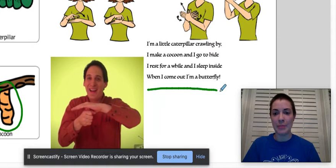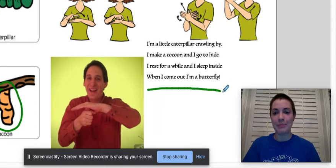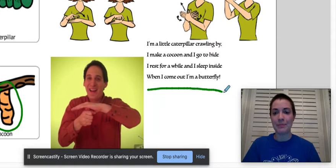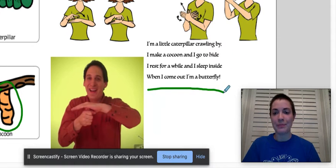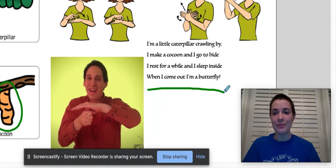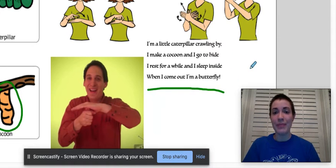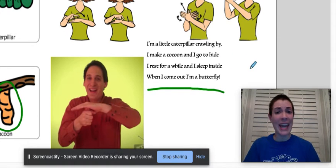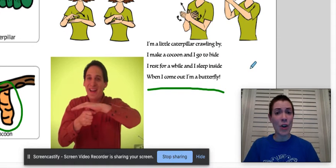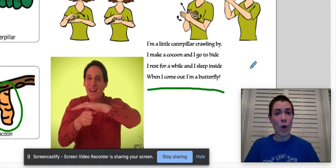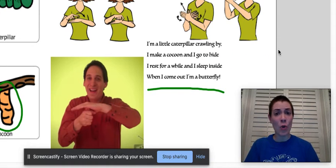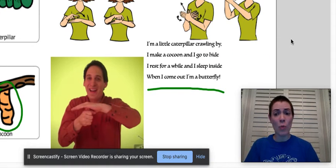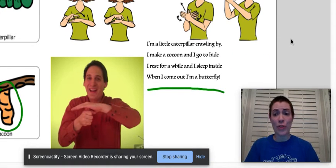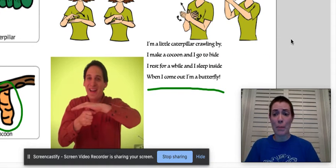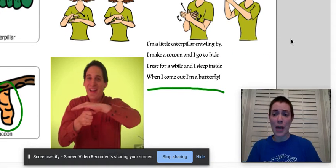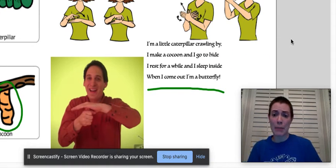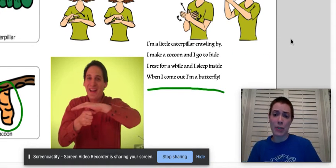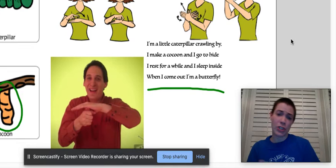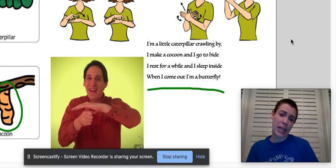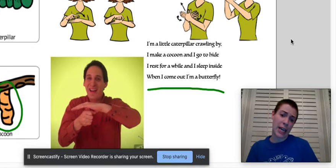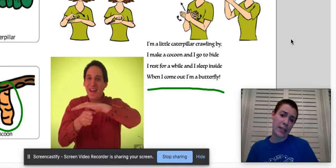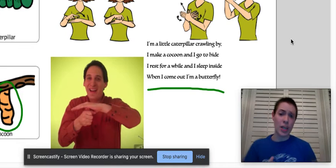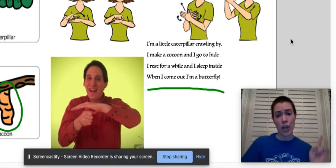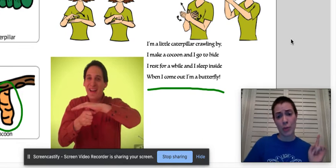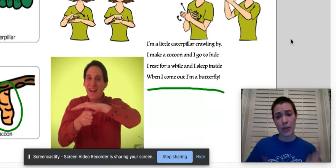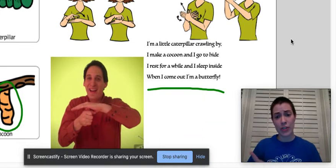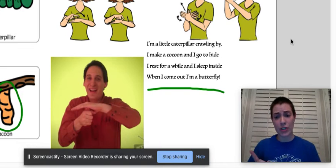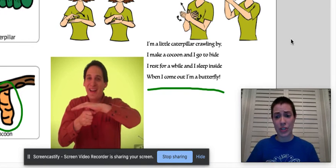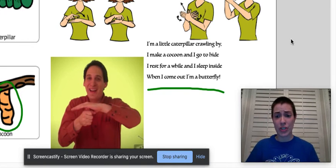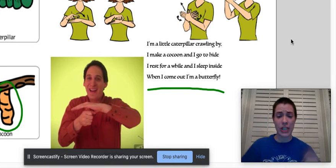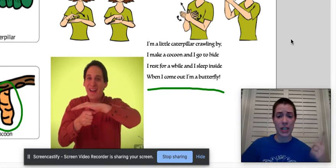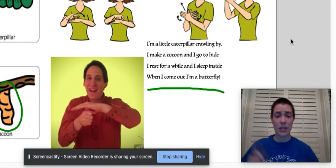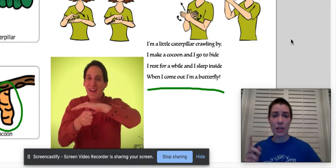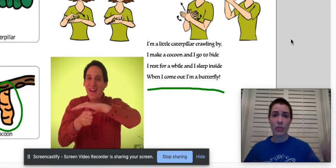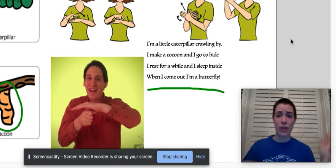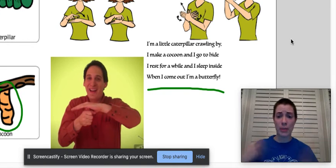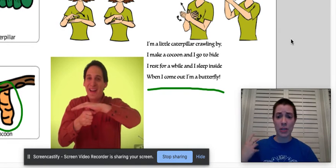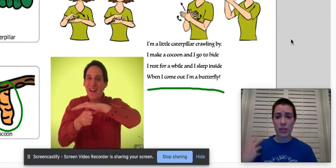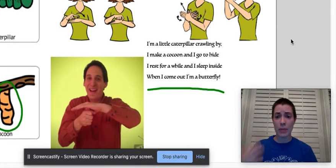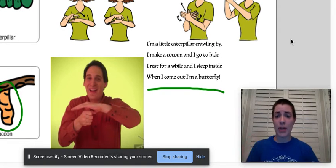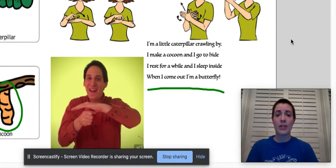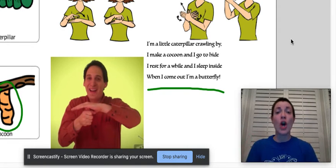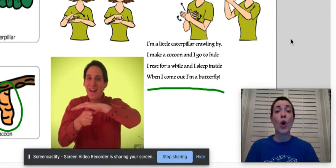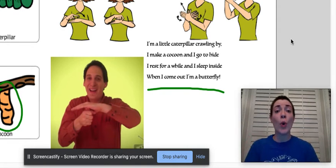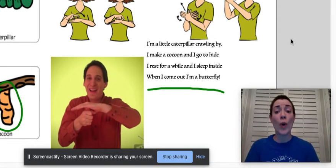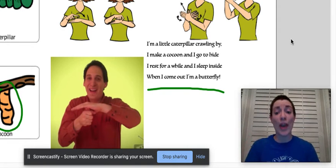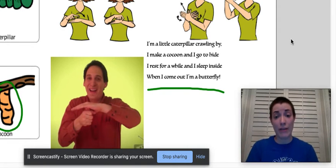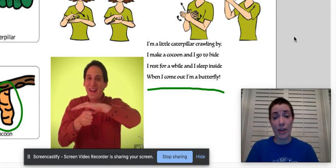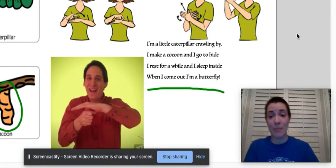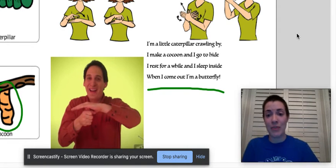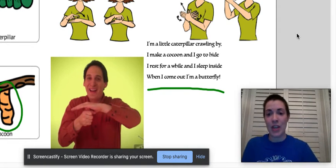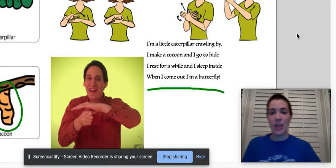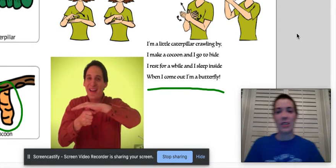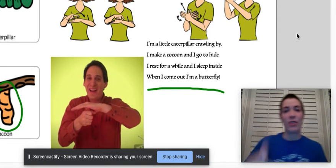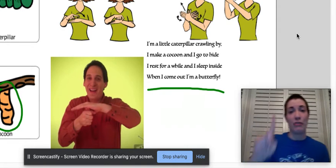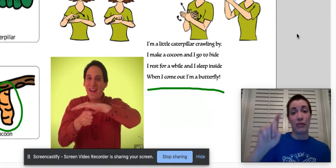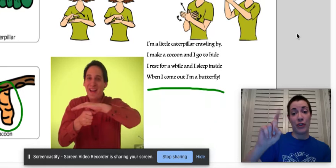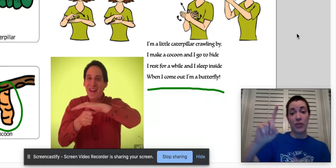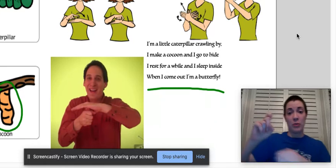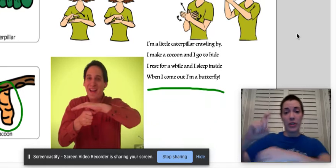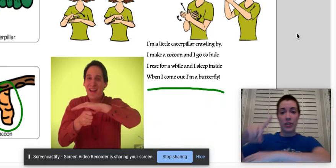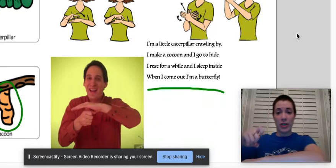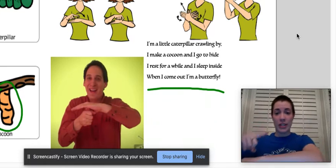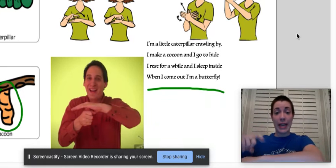them at home with your moms, your dads, your brothers, your sisters, aunts, uncles, grandmas, grandpas, whoever. So